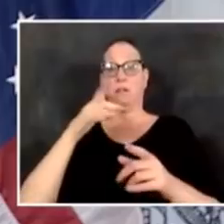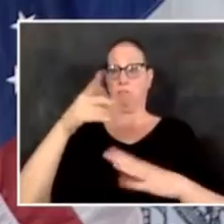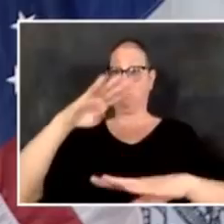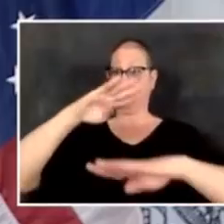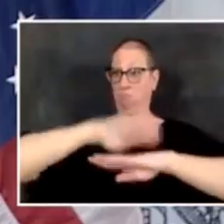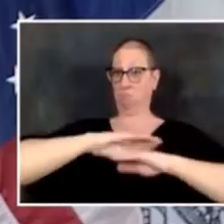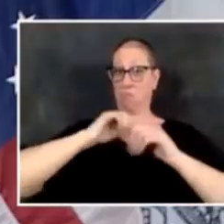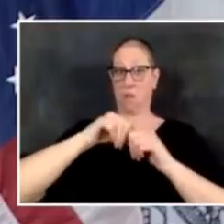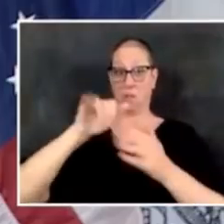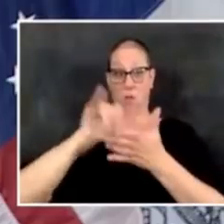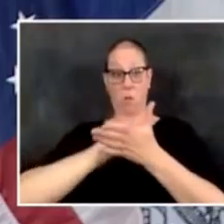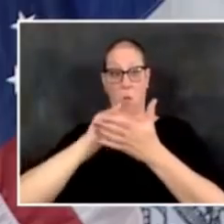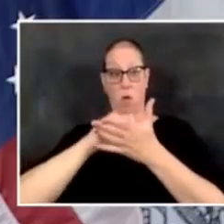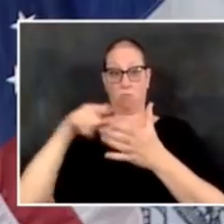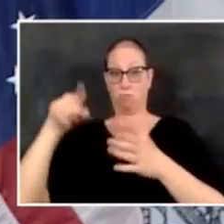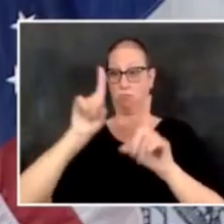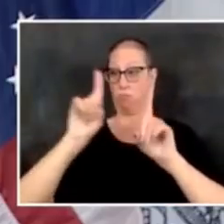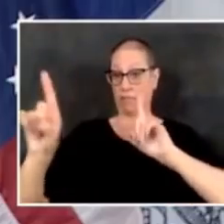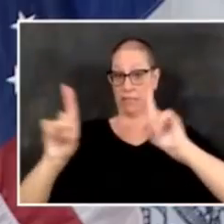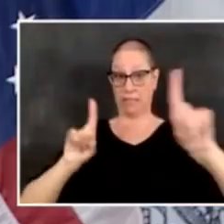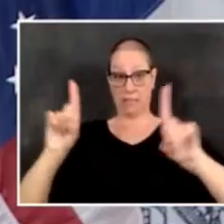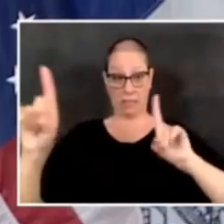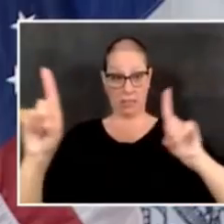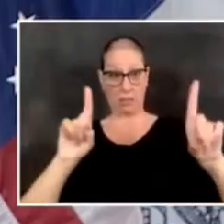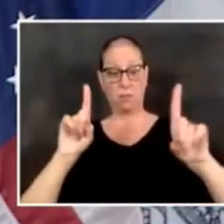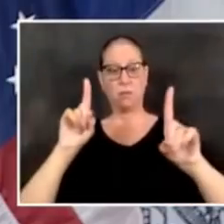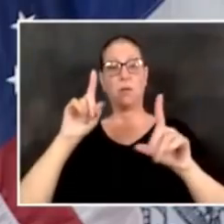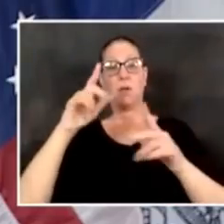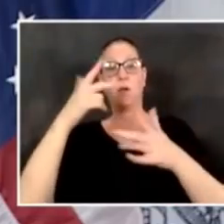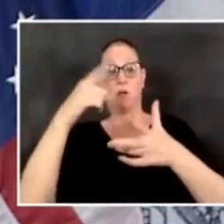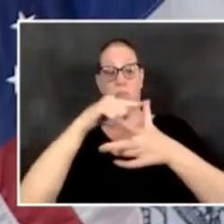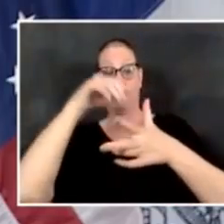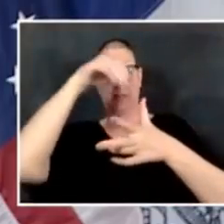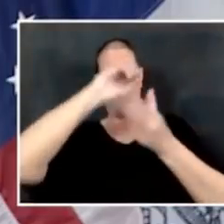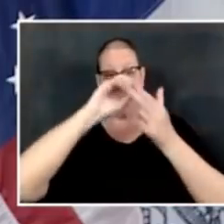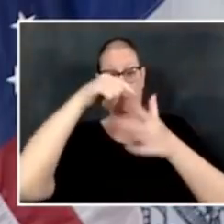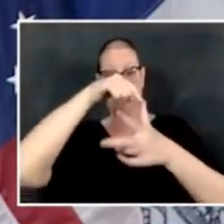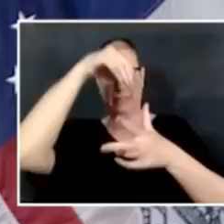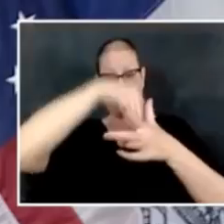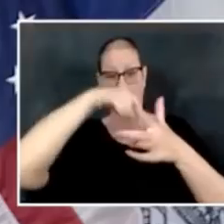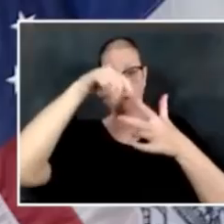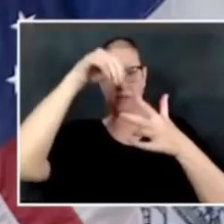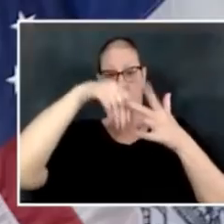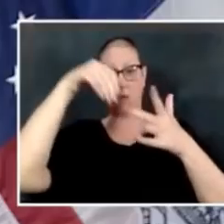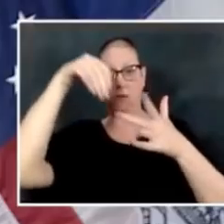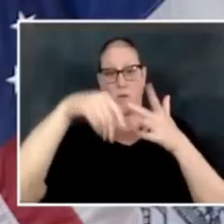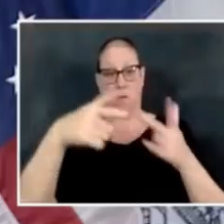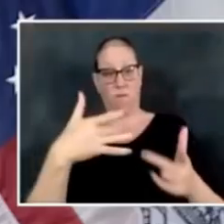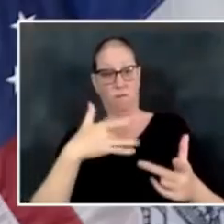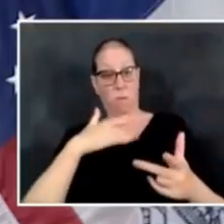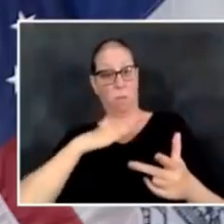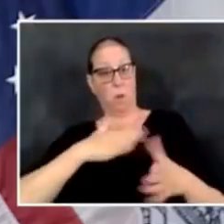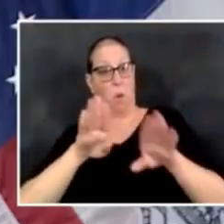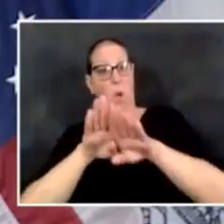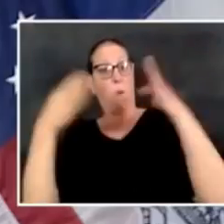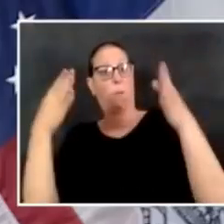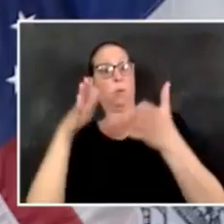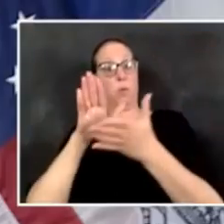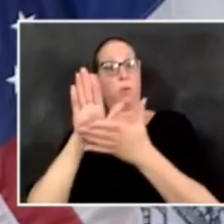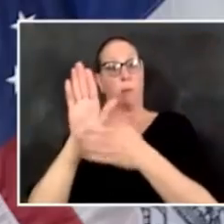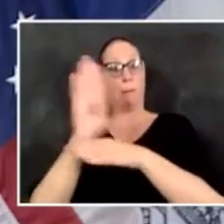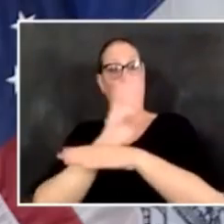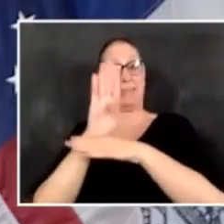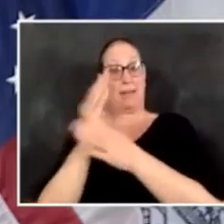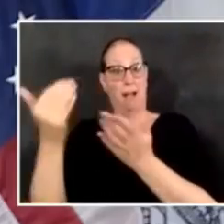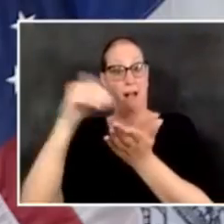social distancing, keeping people 6 feet away, wearing masks, wearing gloves, etc.? Because a lot of small businesses